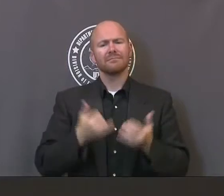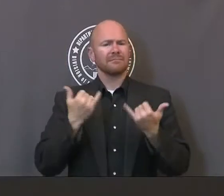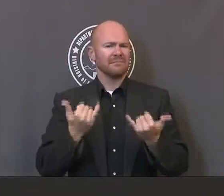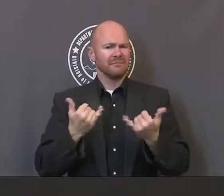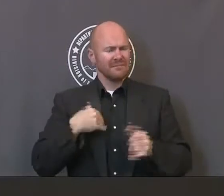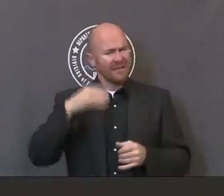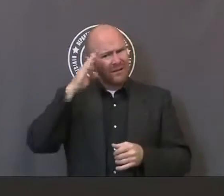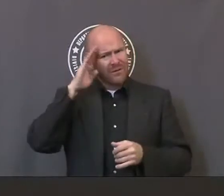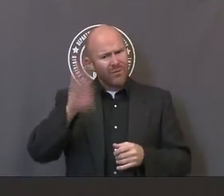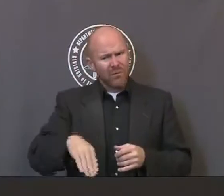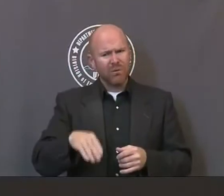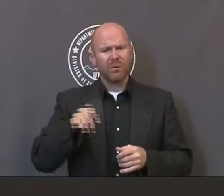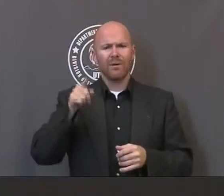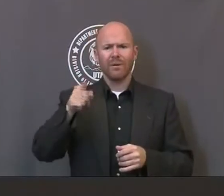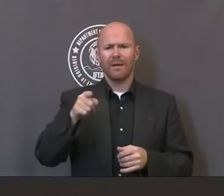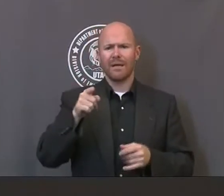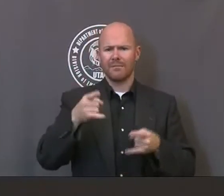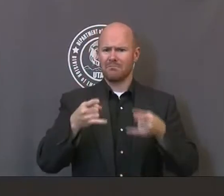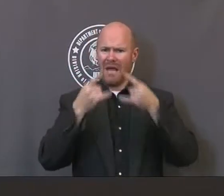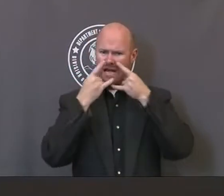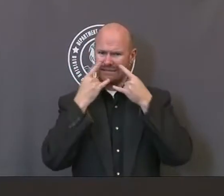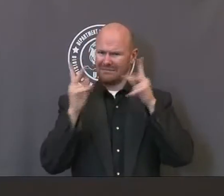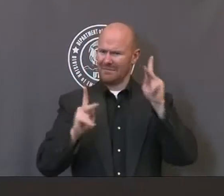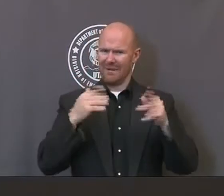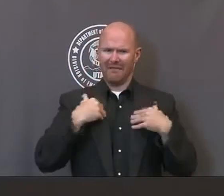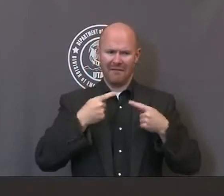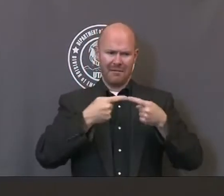that masks are controversial.